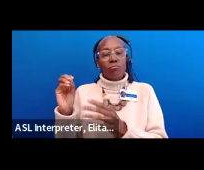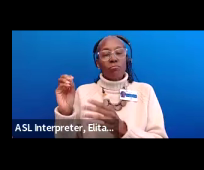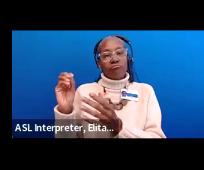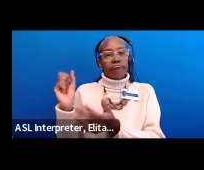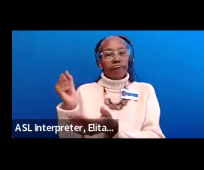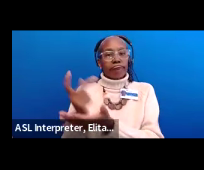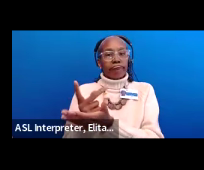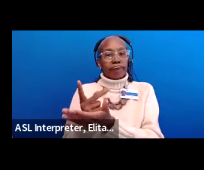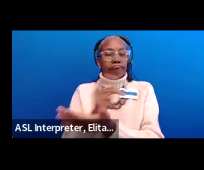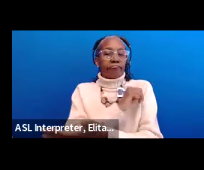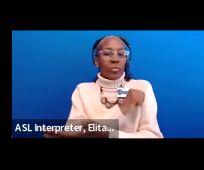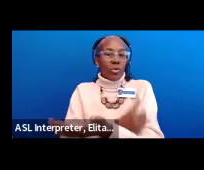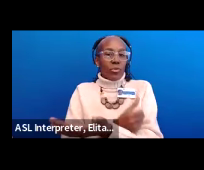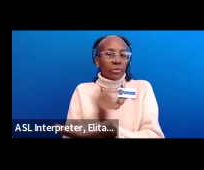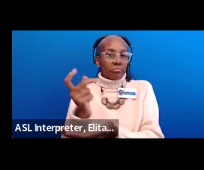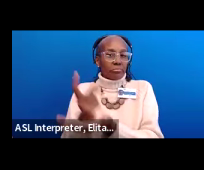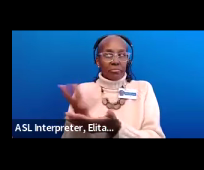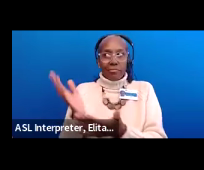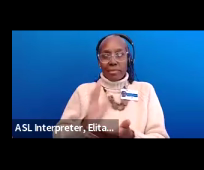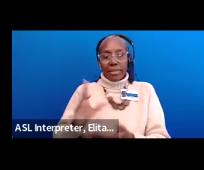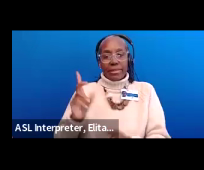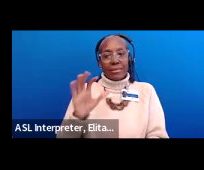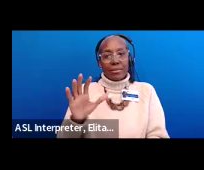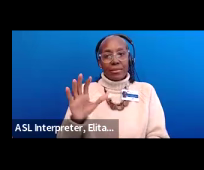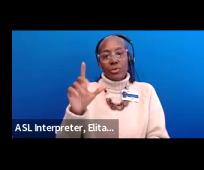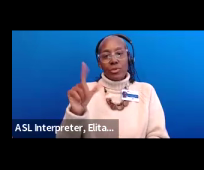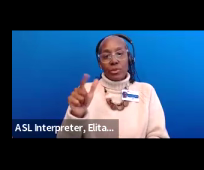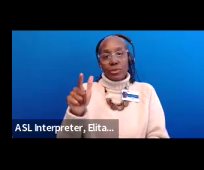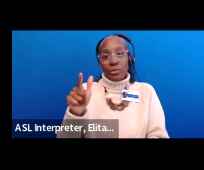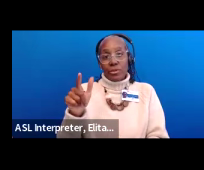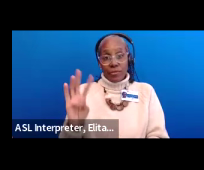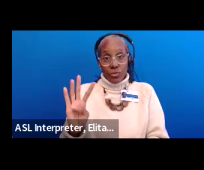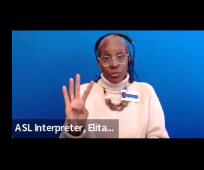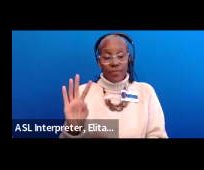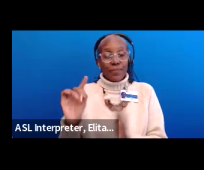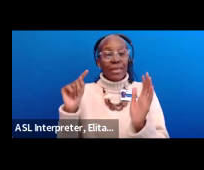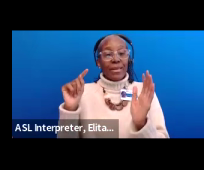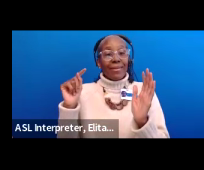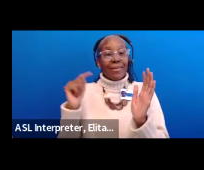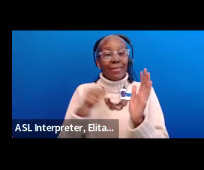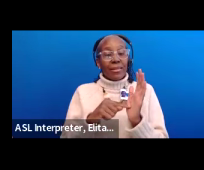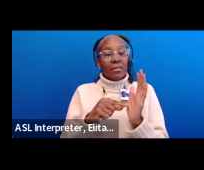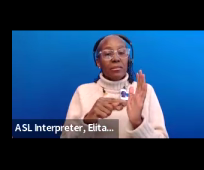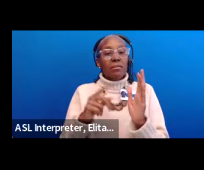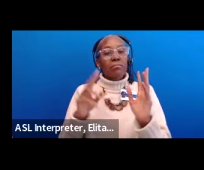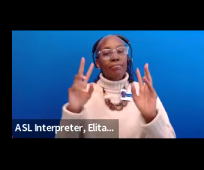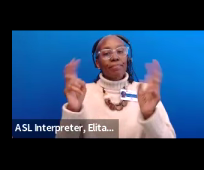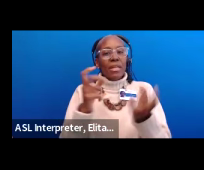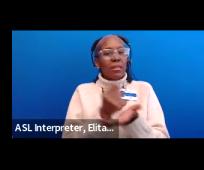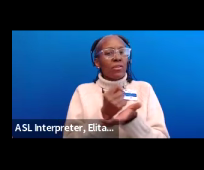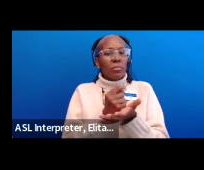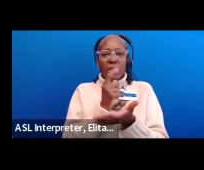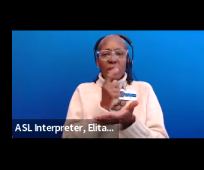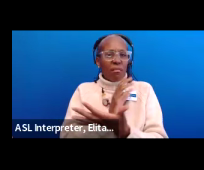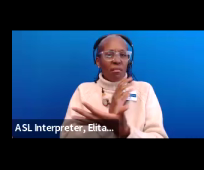December 19th of 2024. And this is a therapy that is